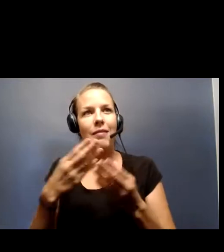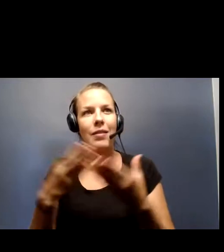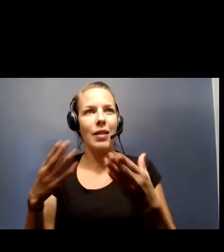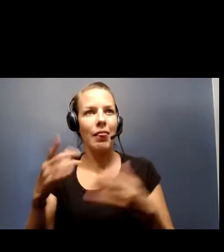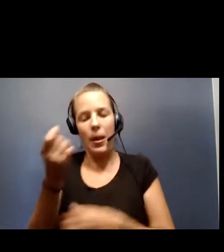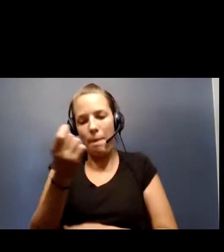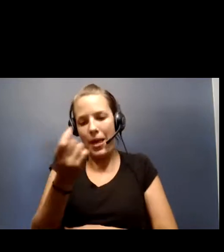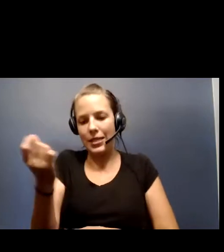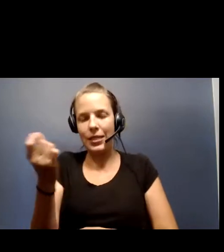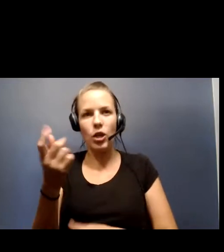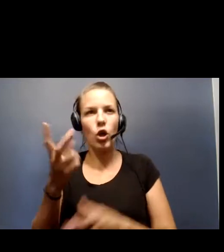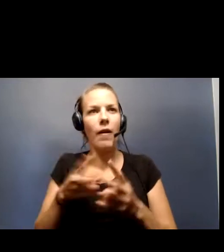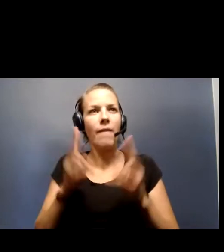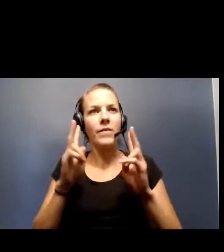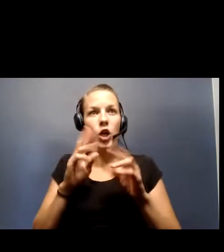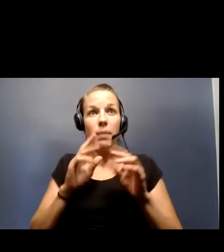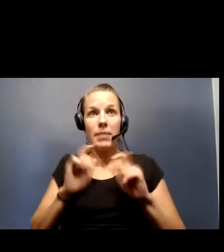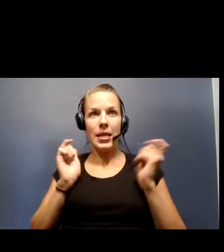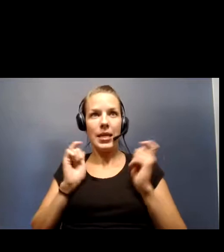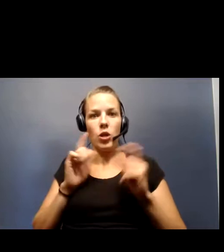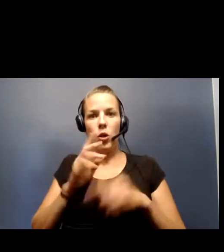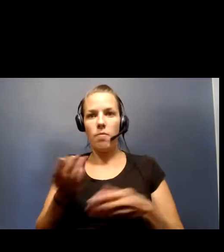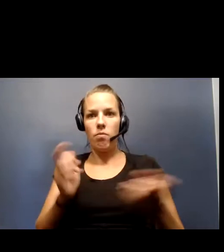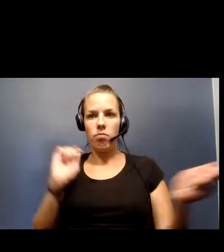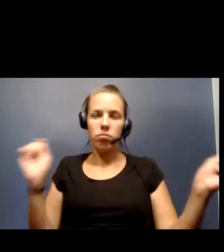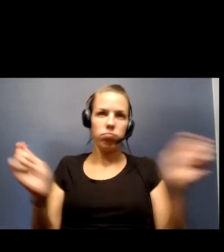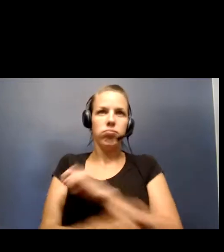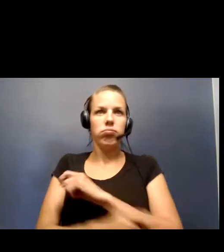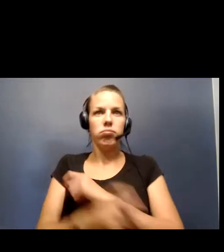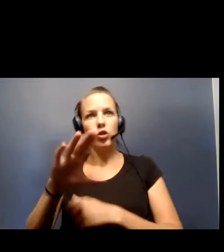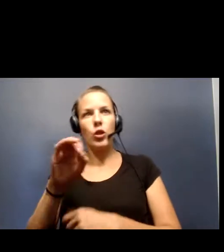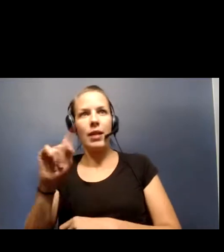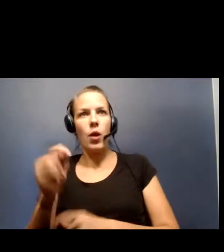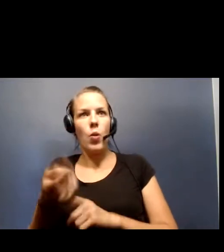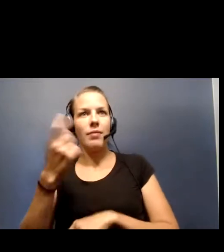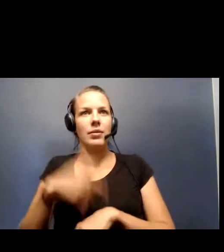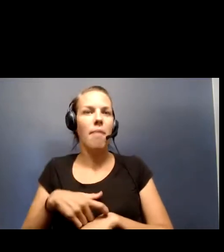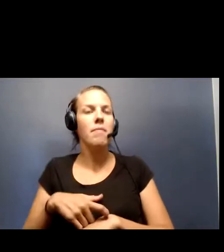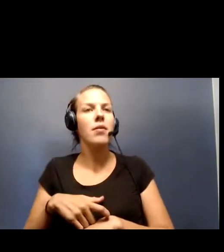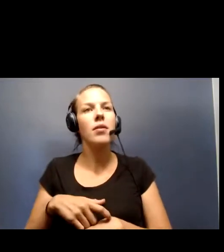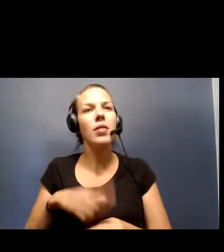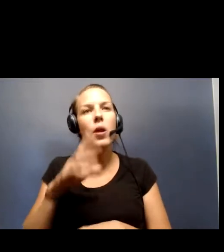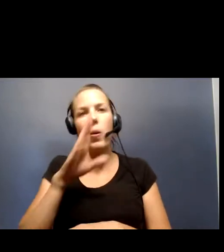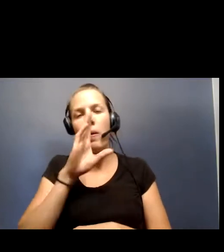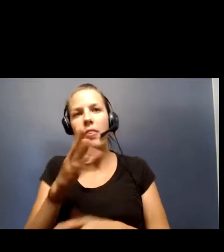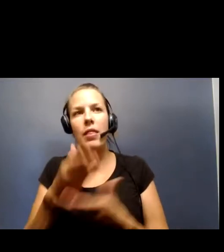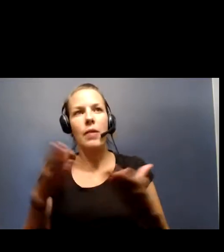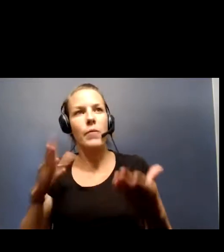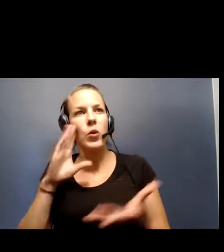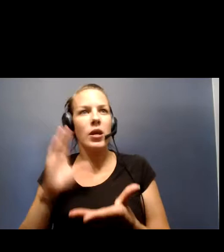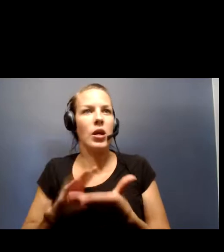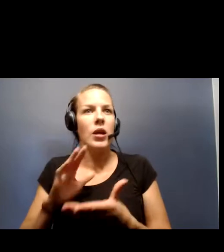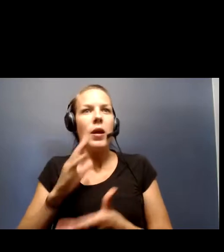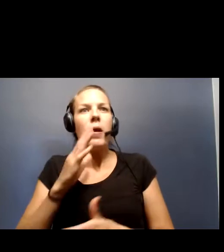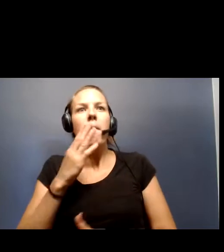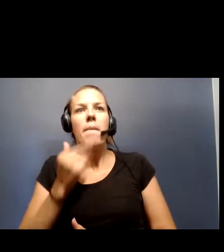time, or very dramatically by doing kind of a major overhaul all at once. But some of the main things that we might see are reductions in our blood sugars